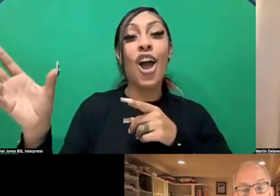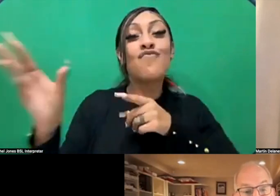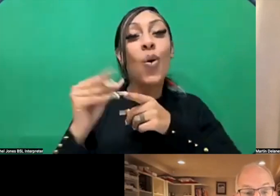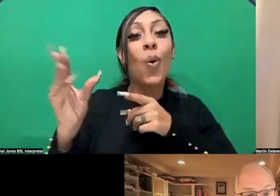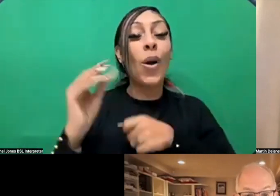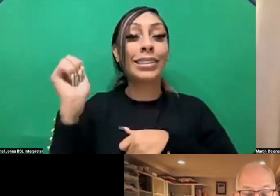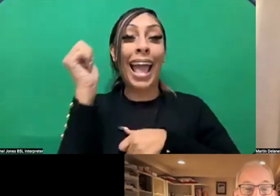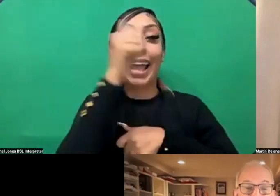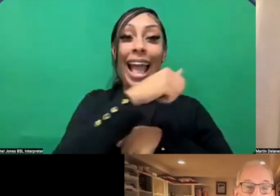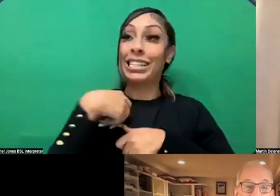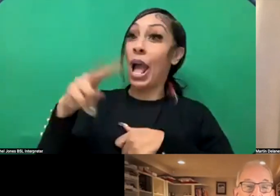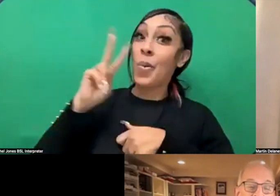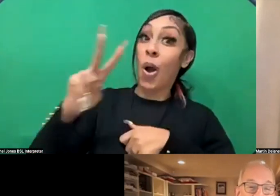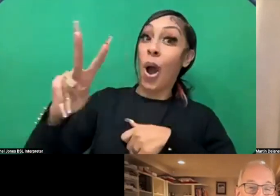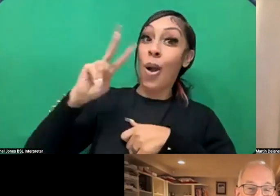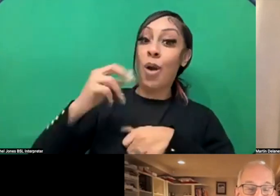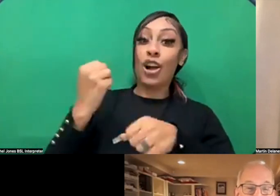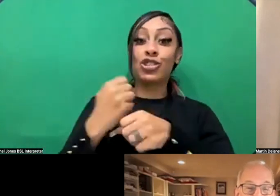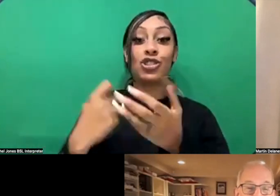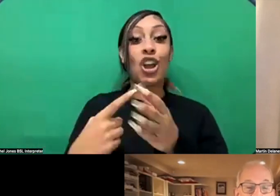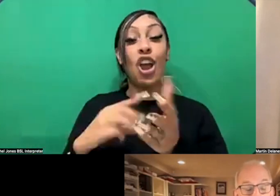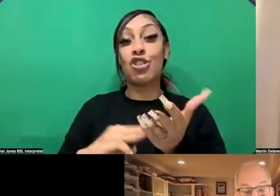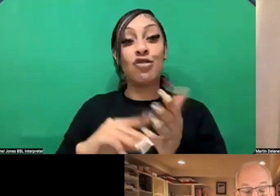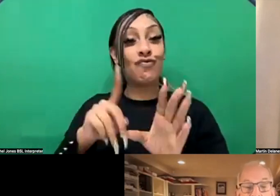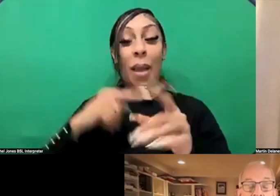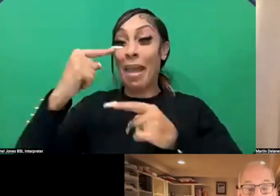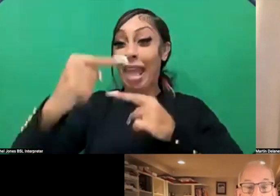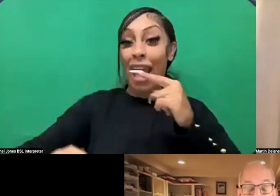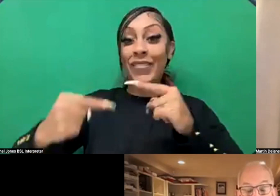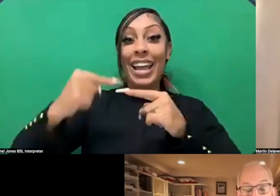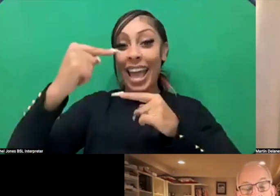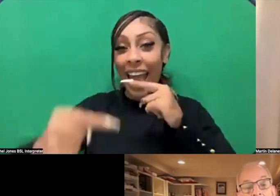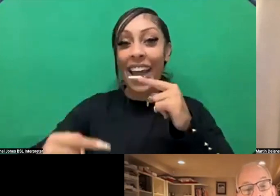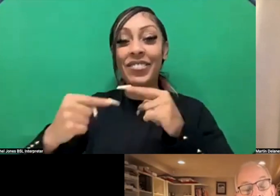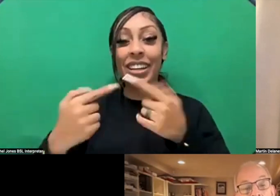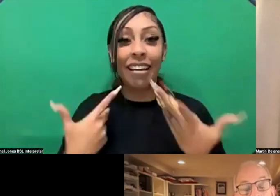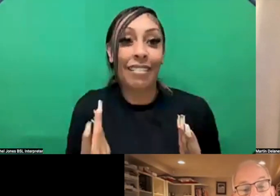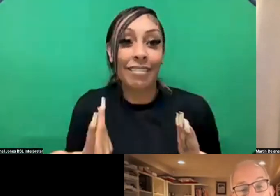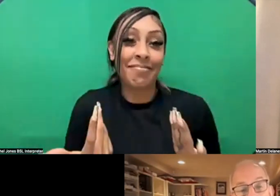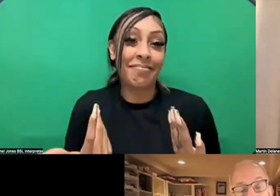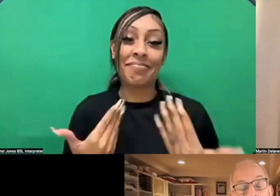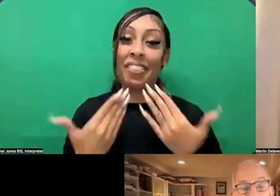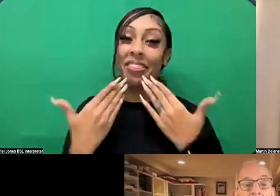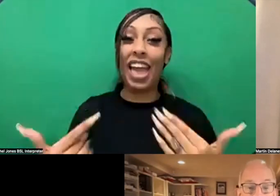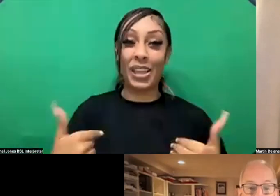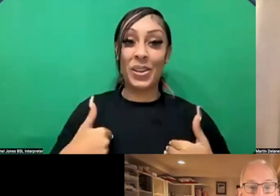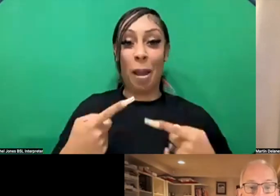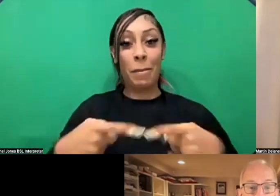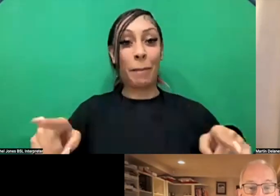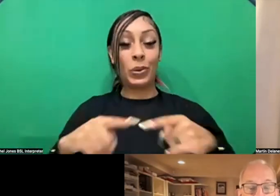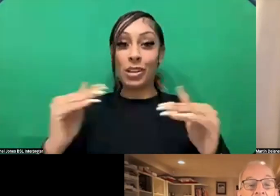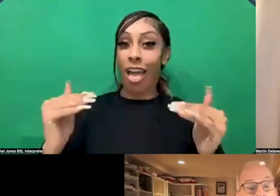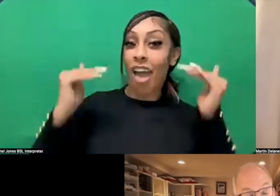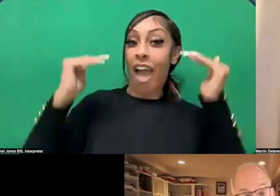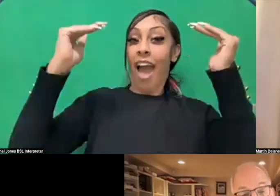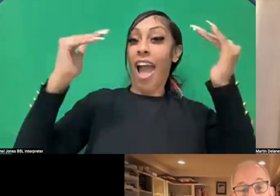watched the Grammys every year for many years. Because as a musician, this is the highest honor you can get.